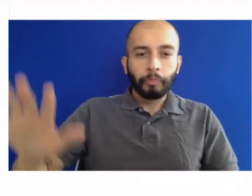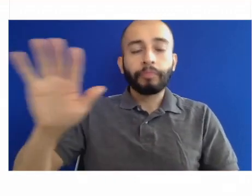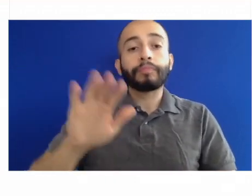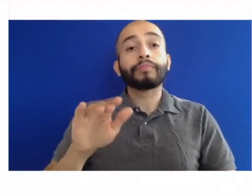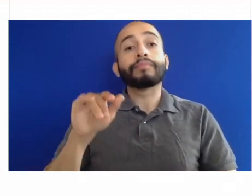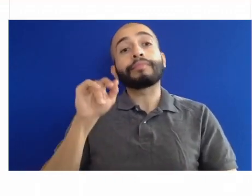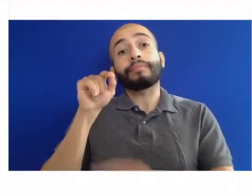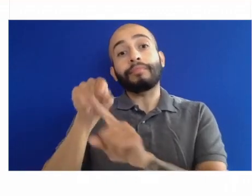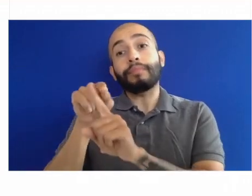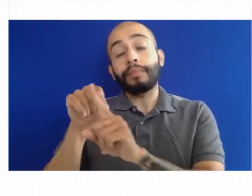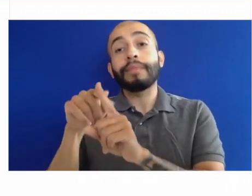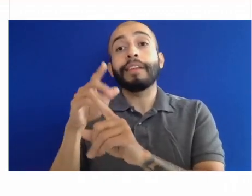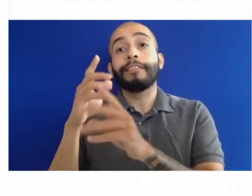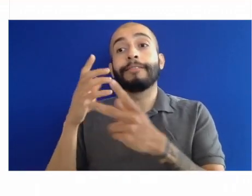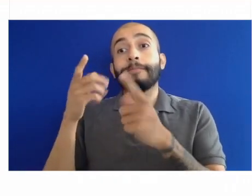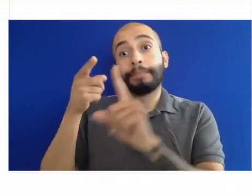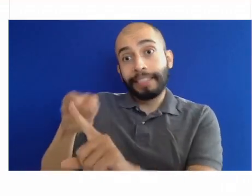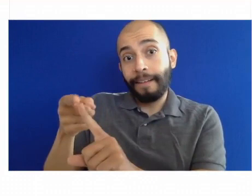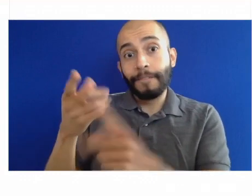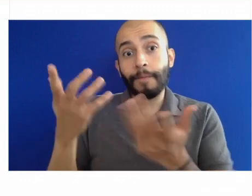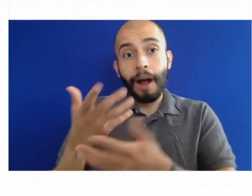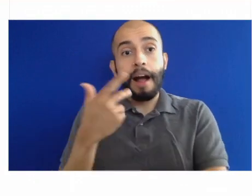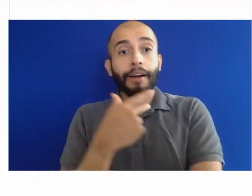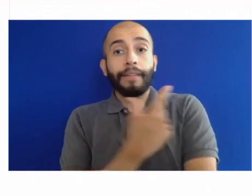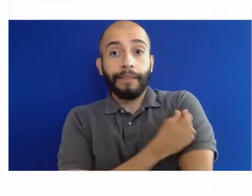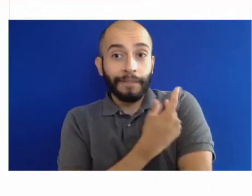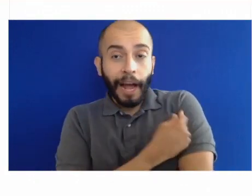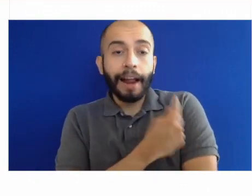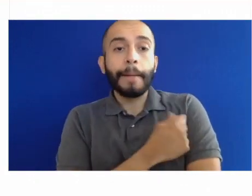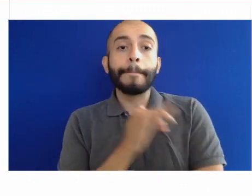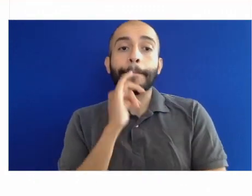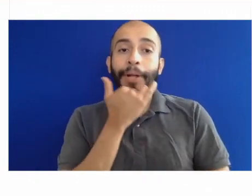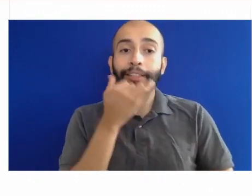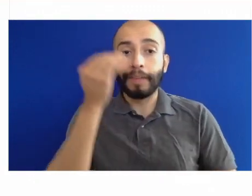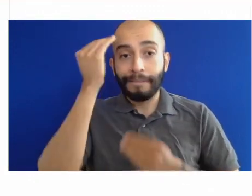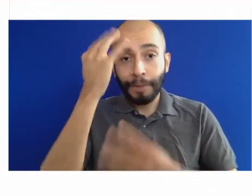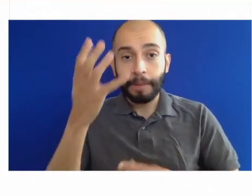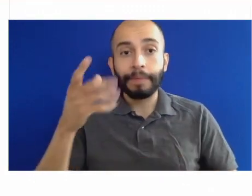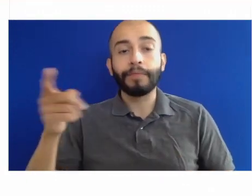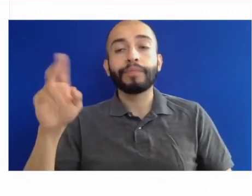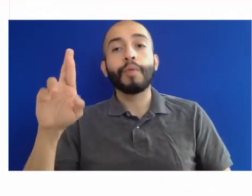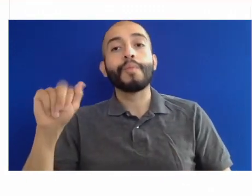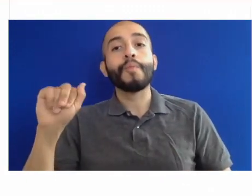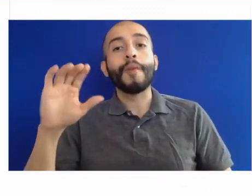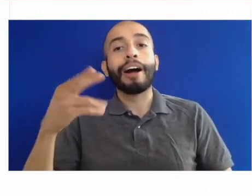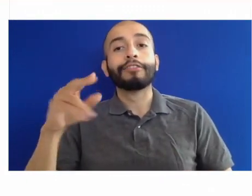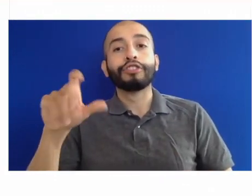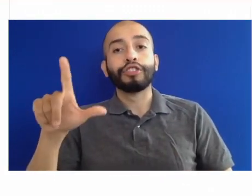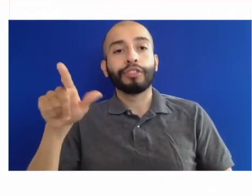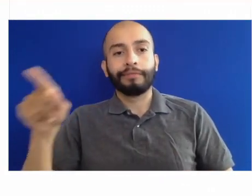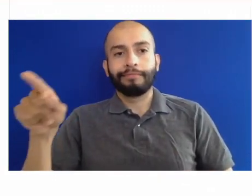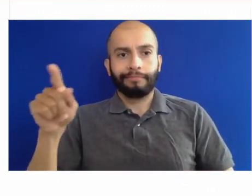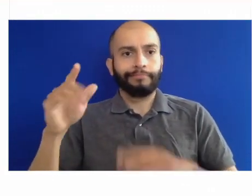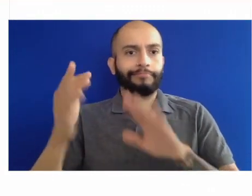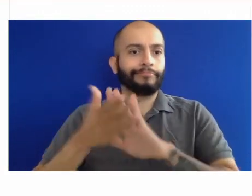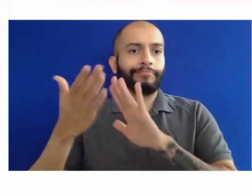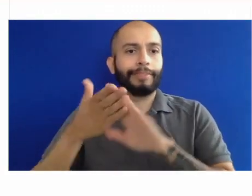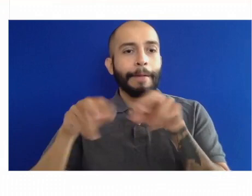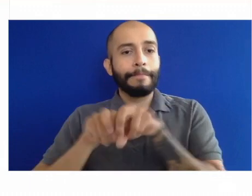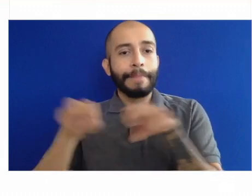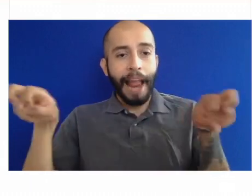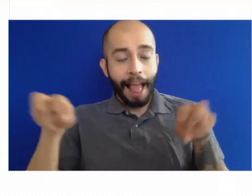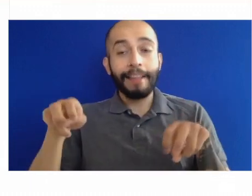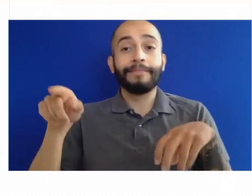who's heads the panel today, she and her team actually developed a couple of these inoculation videos about vaccines. So those are also